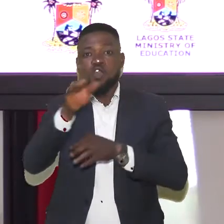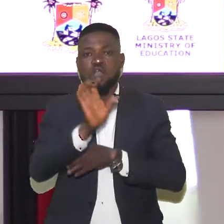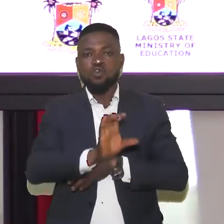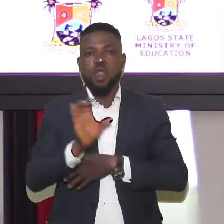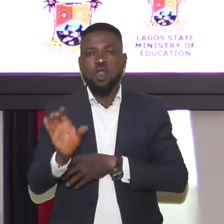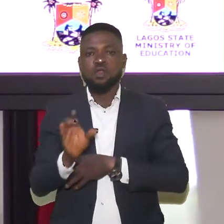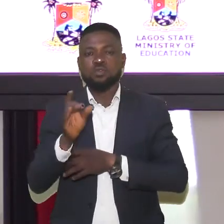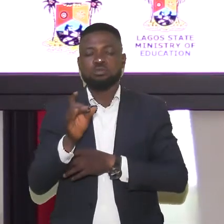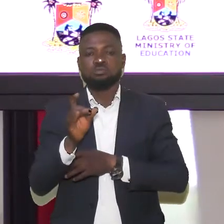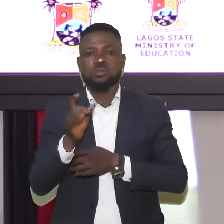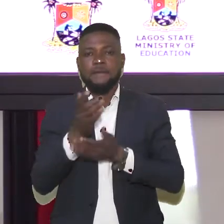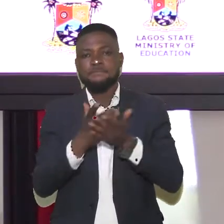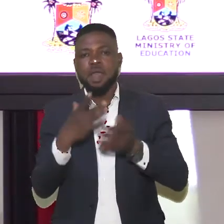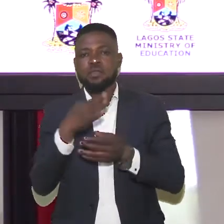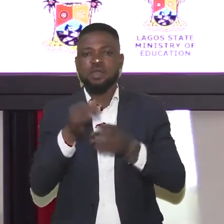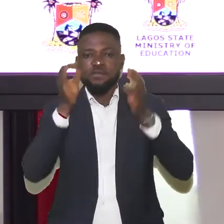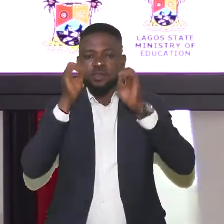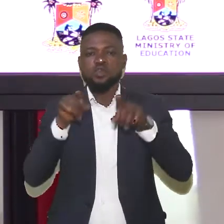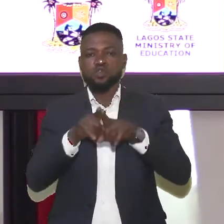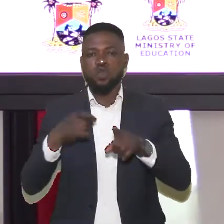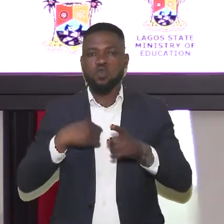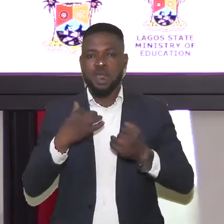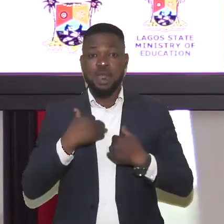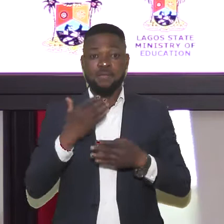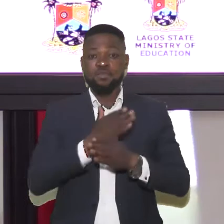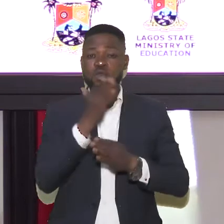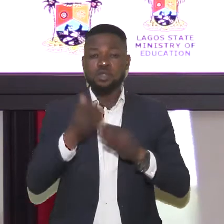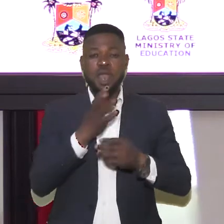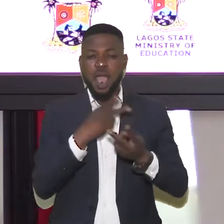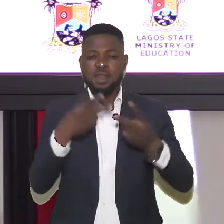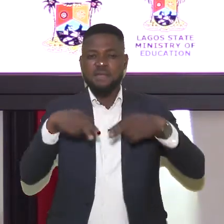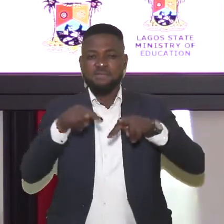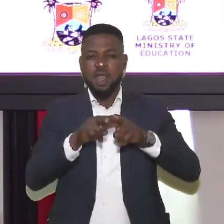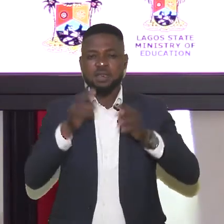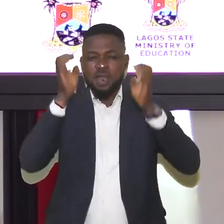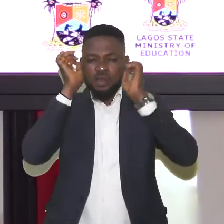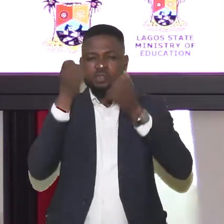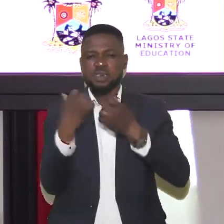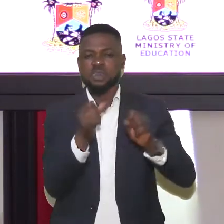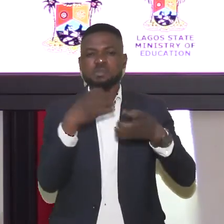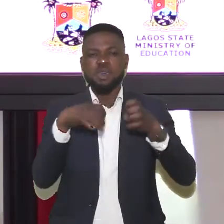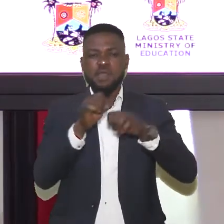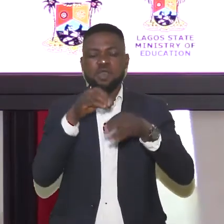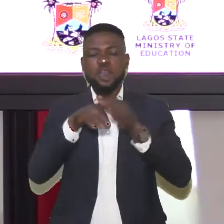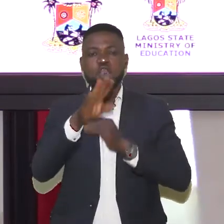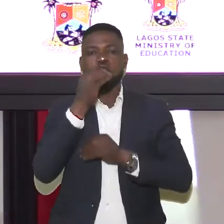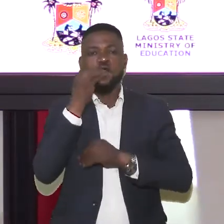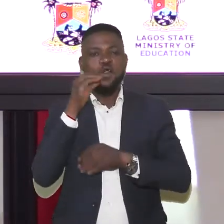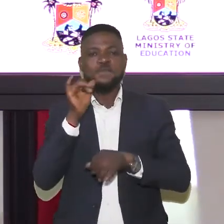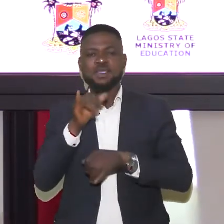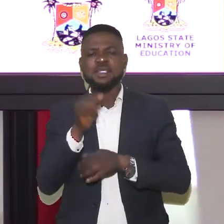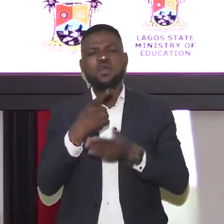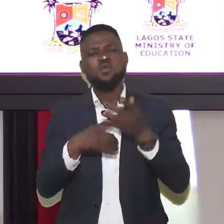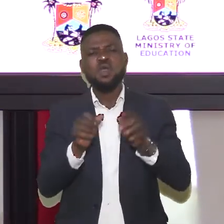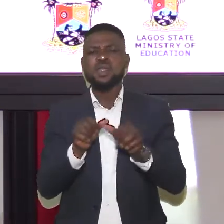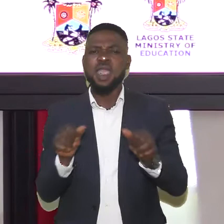co-curricular aspect of education. So you have a total and a valued education system even in your homes. Yes.